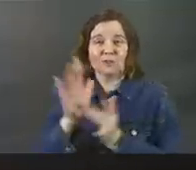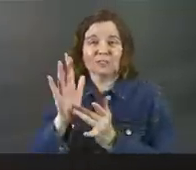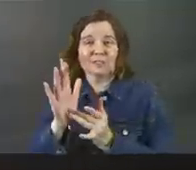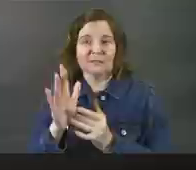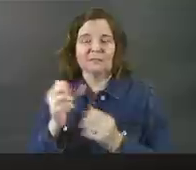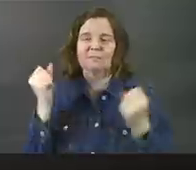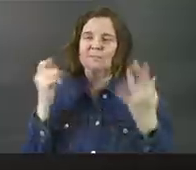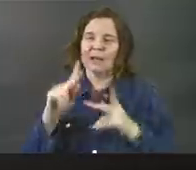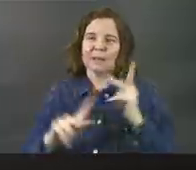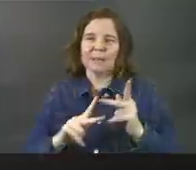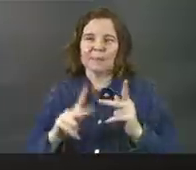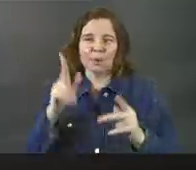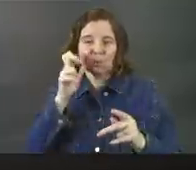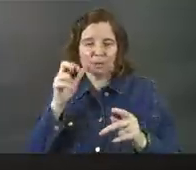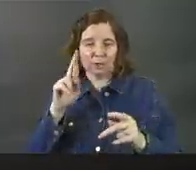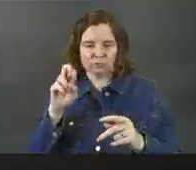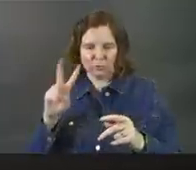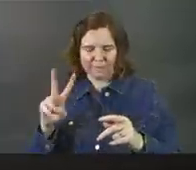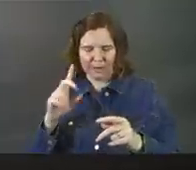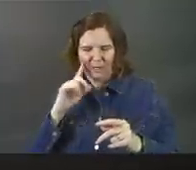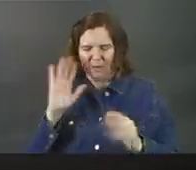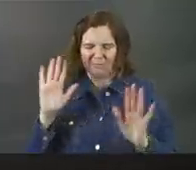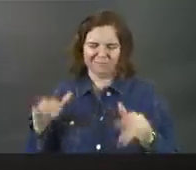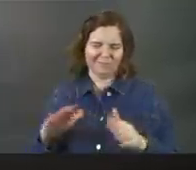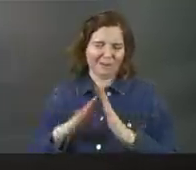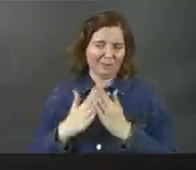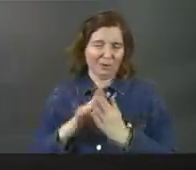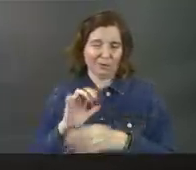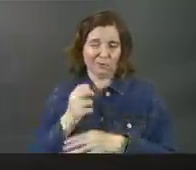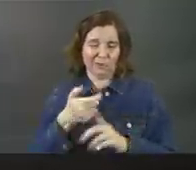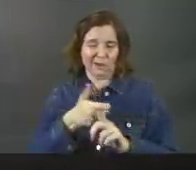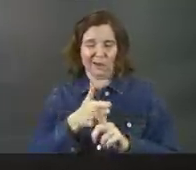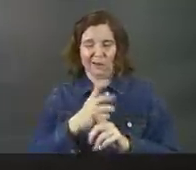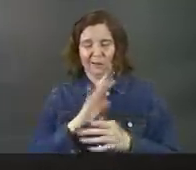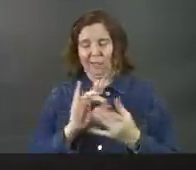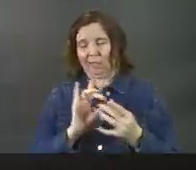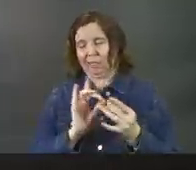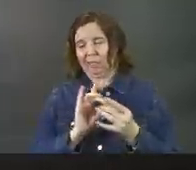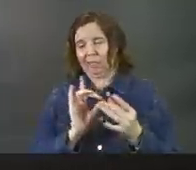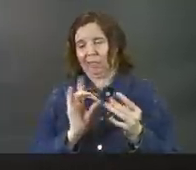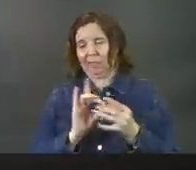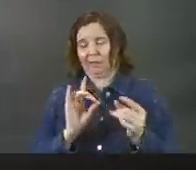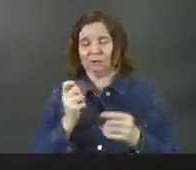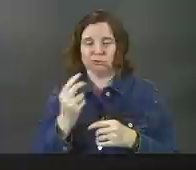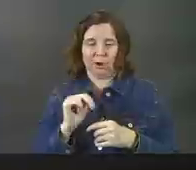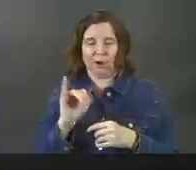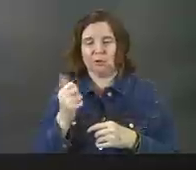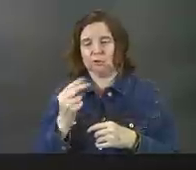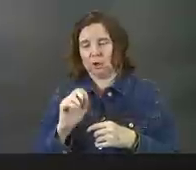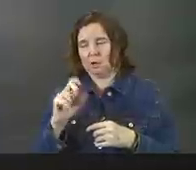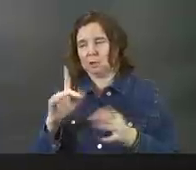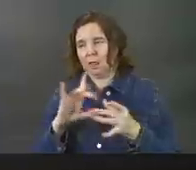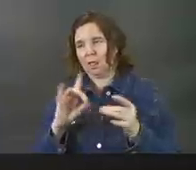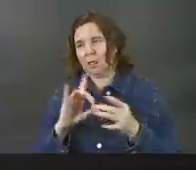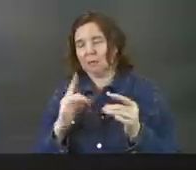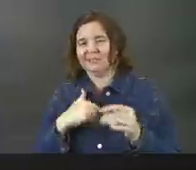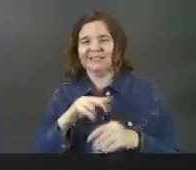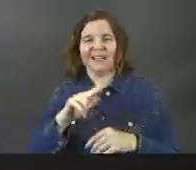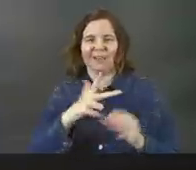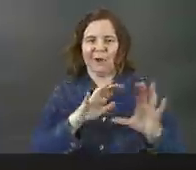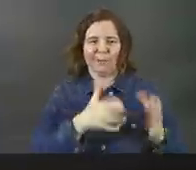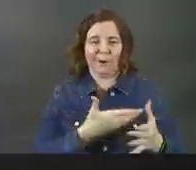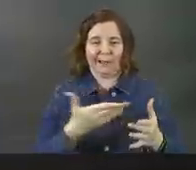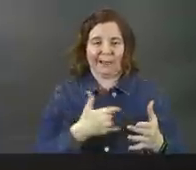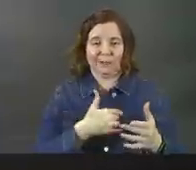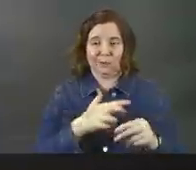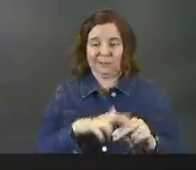Jesus. So many people will hear Revelation and, oh, it's this book where John talks about all this stuff, and John. John is like this third-party